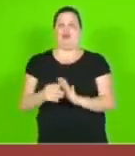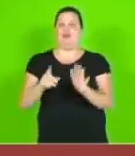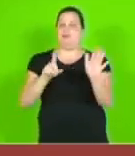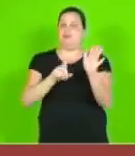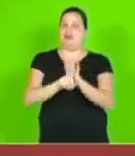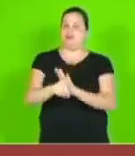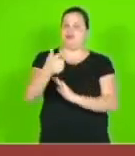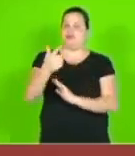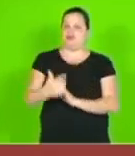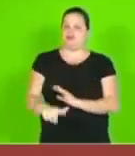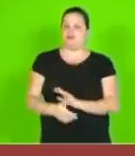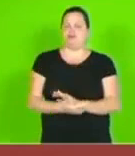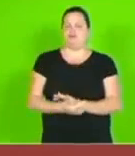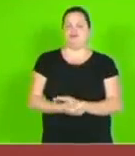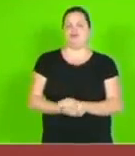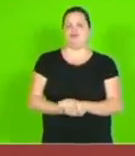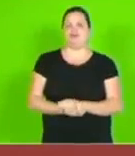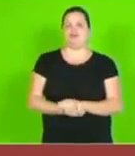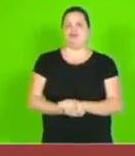The question